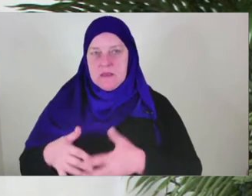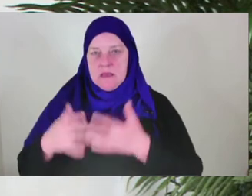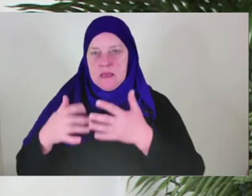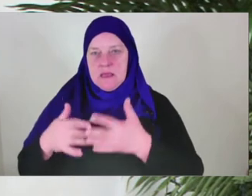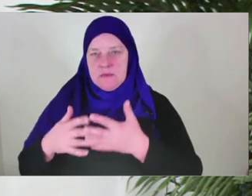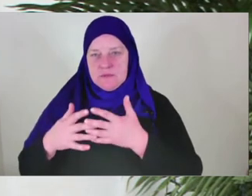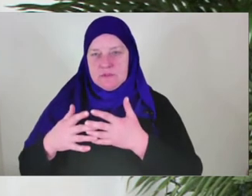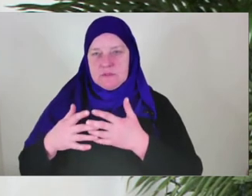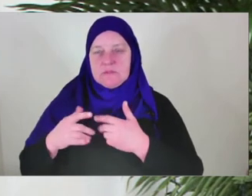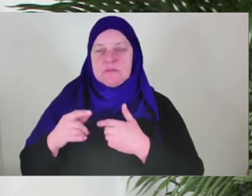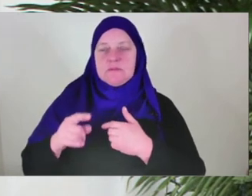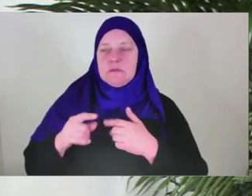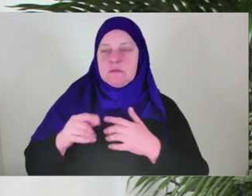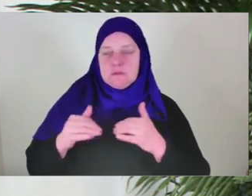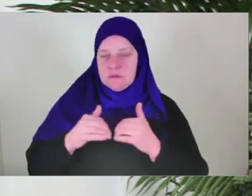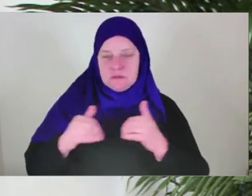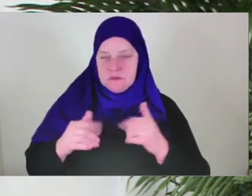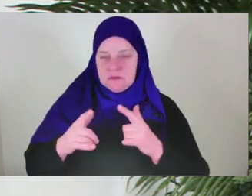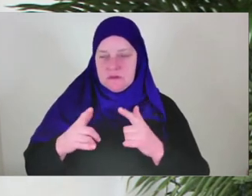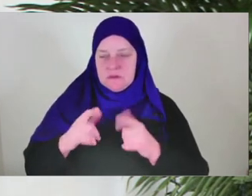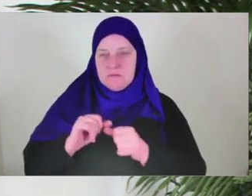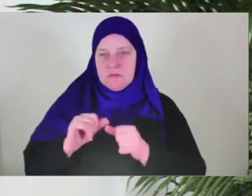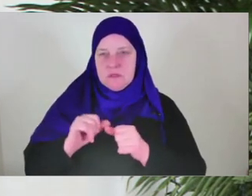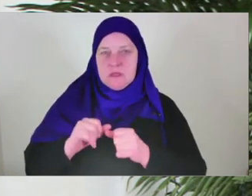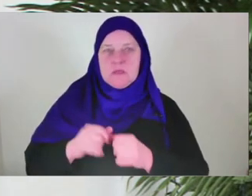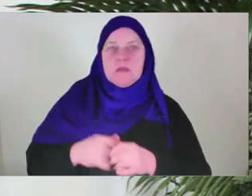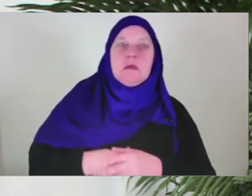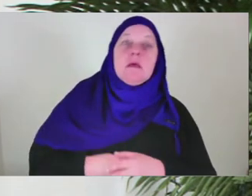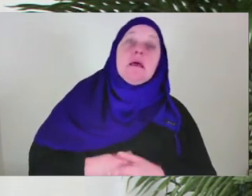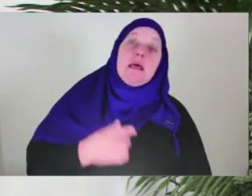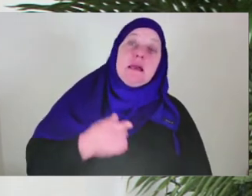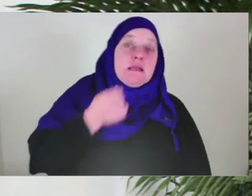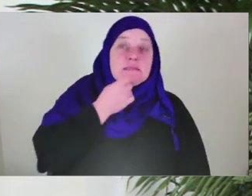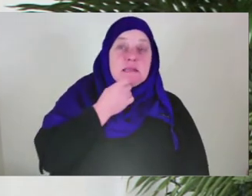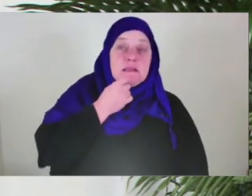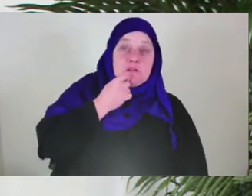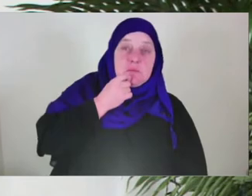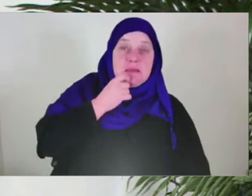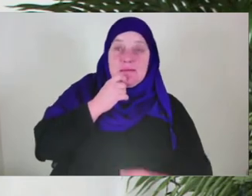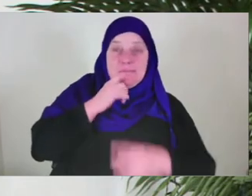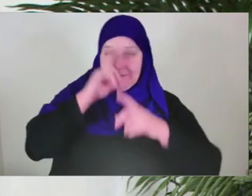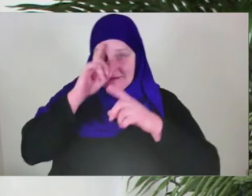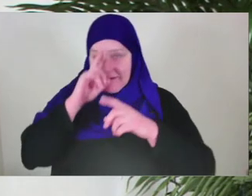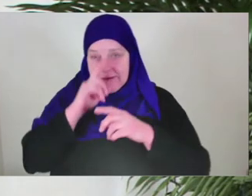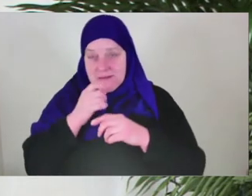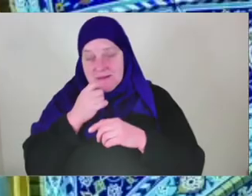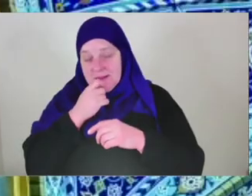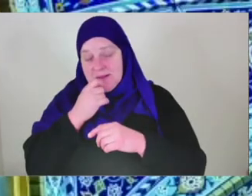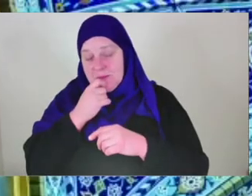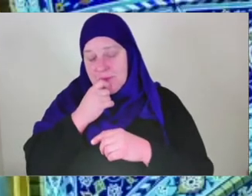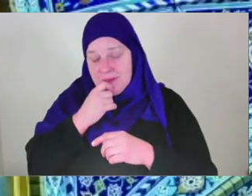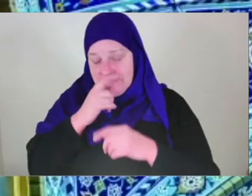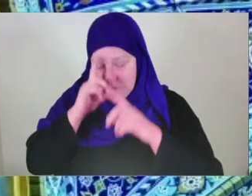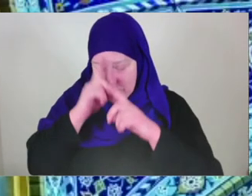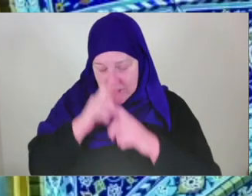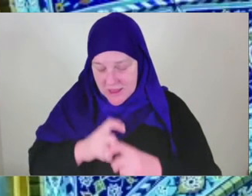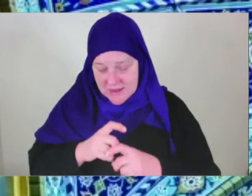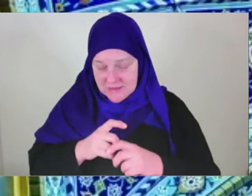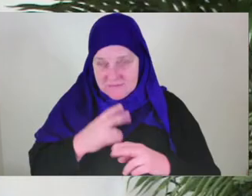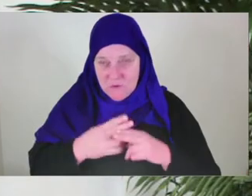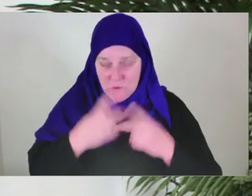around how to do the calculations and things, and that's why we have Sheikh Mohammed and his formulas, and we have Sheikh Mansour available for consultation as well.